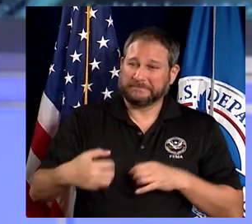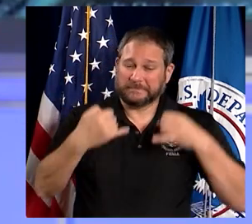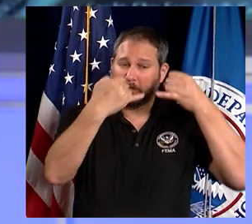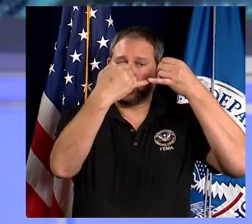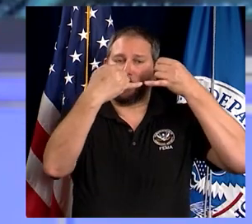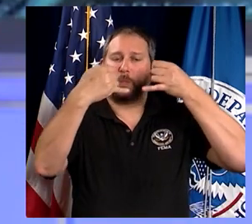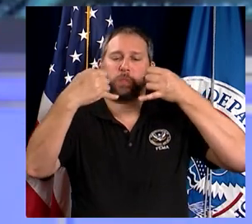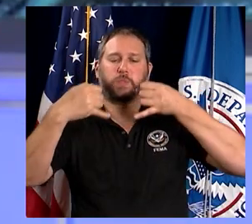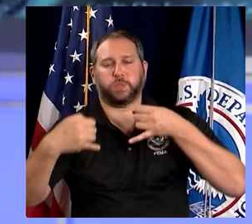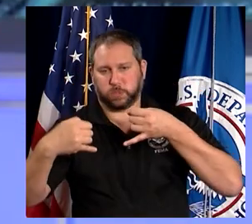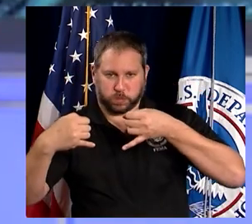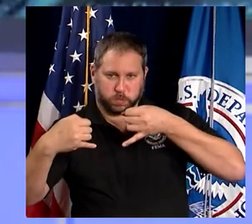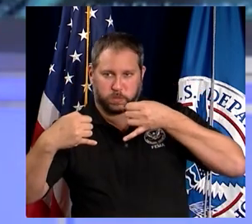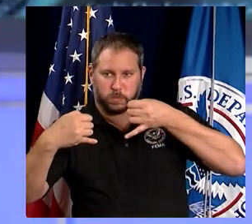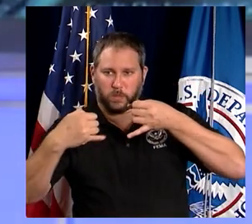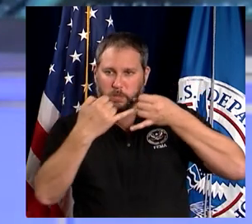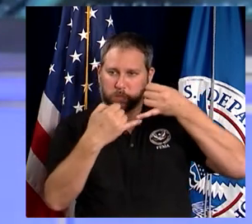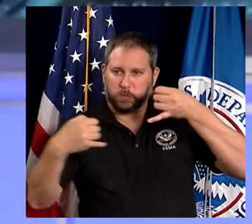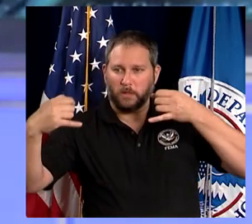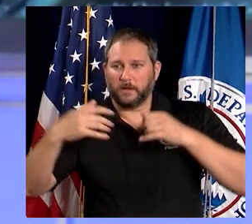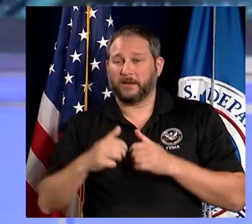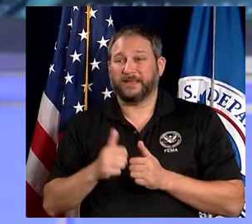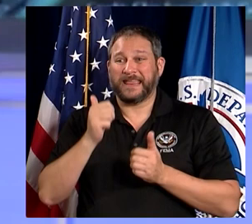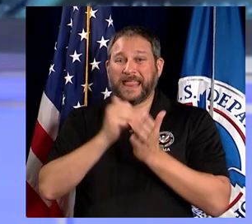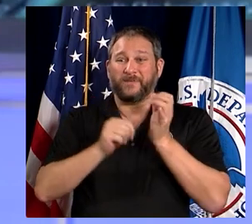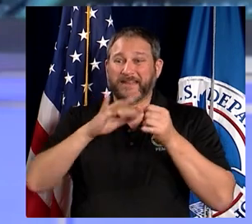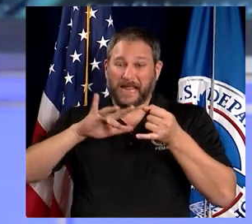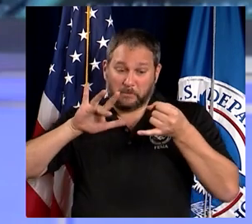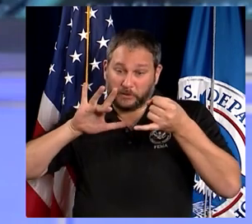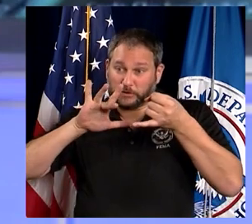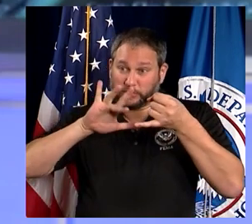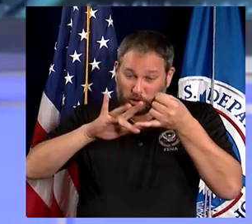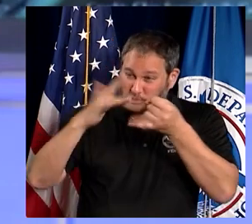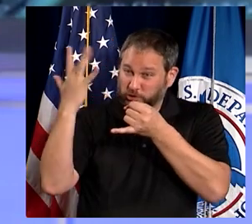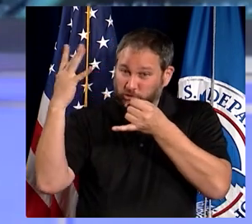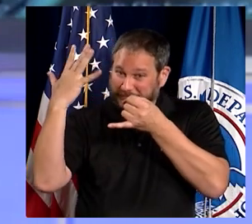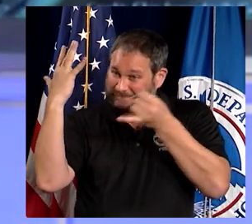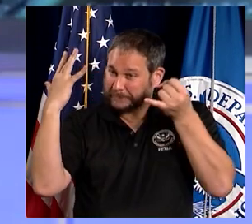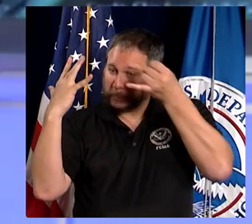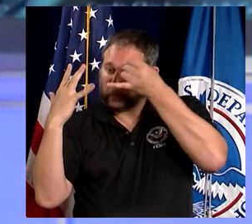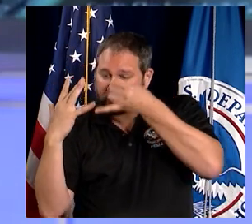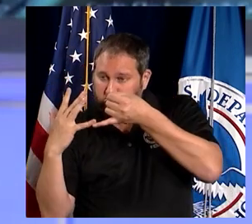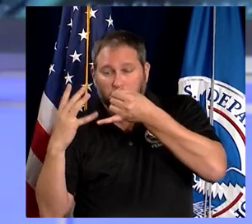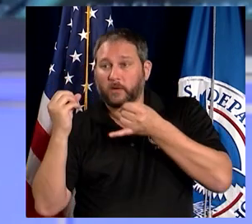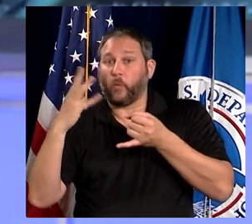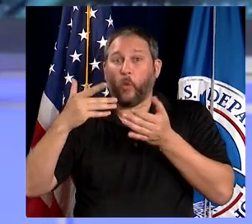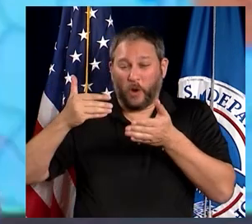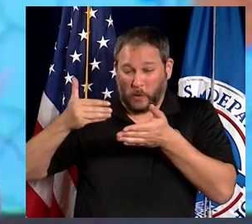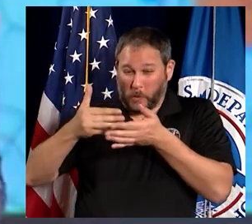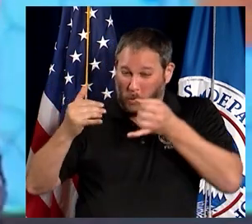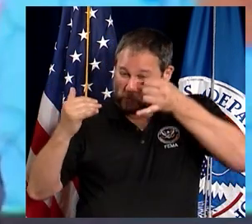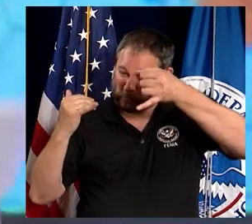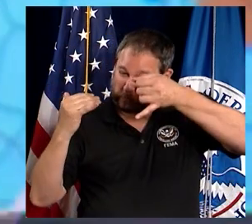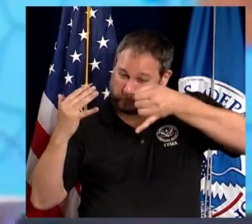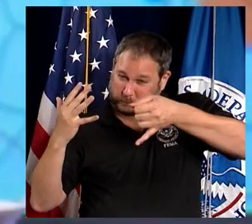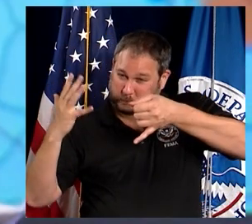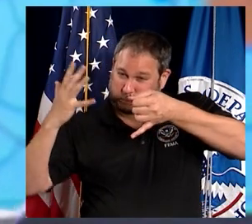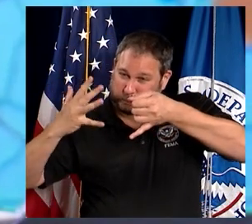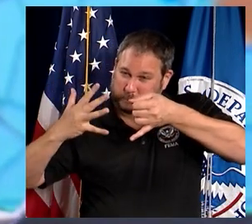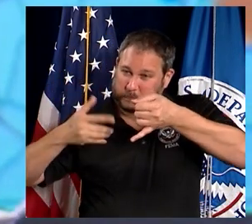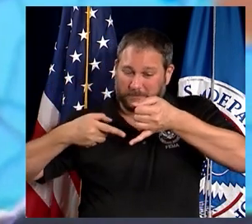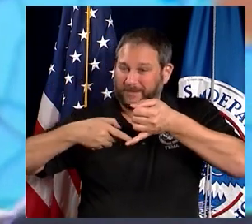power line touches a tree or gets close enough to the tree that the current can jump to the tree to be grounded,